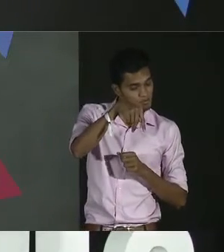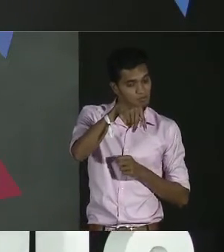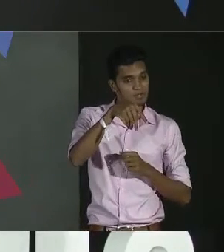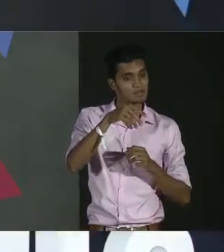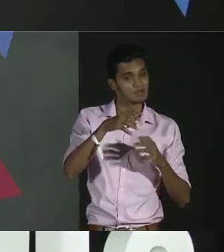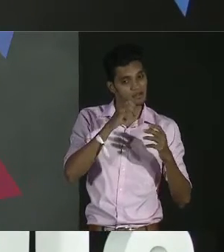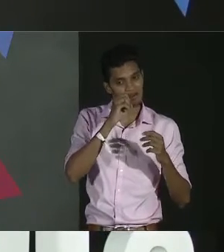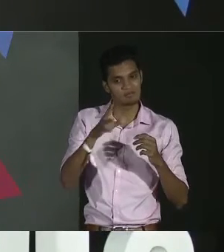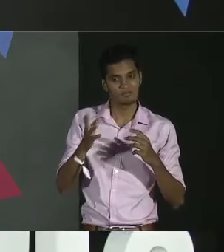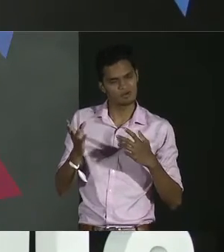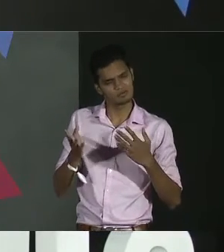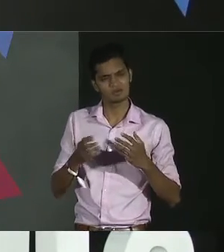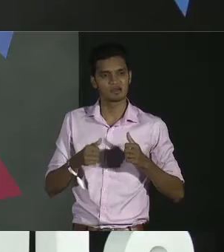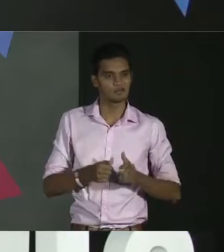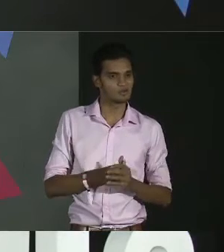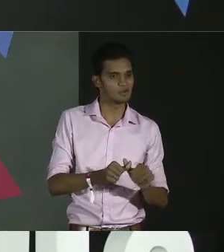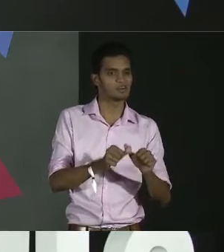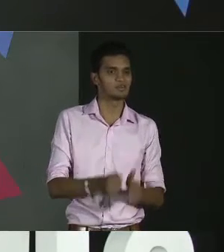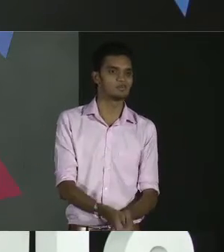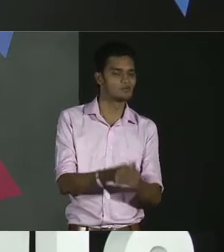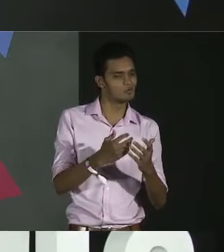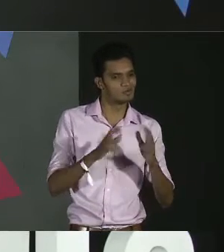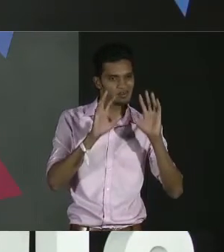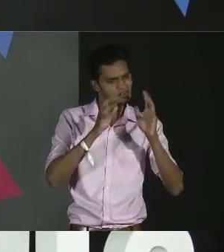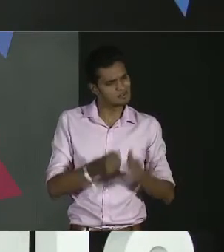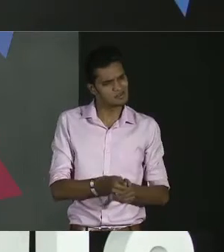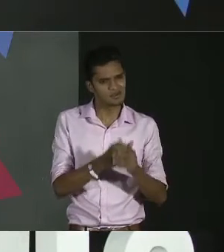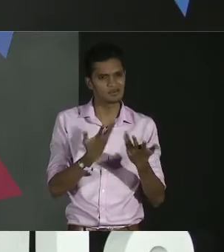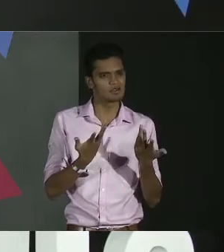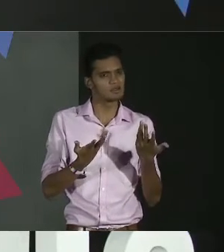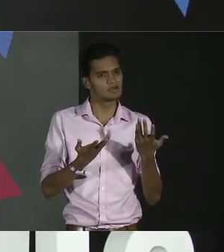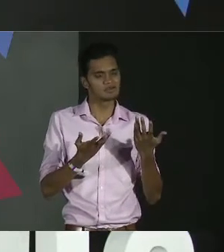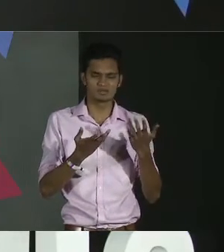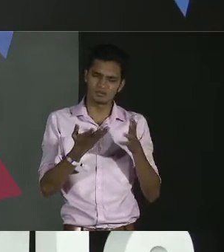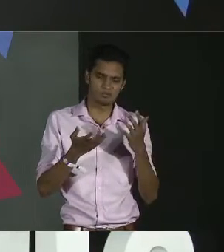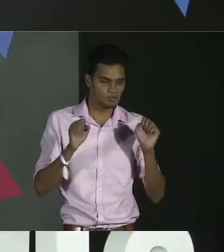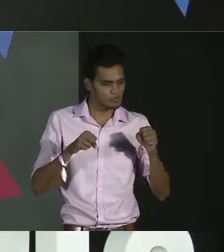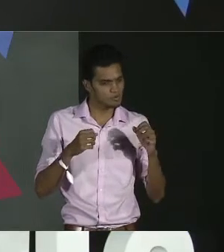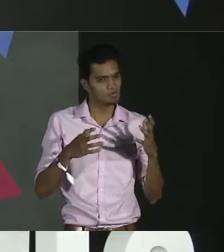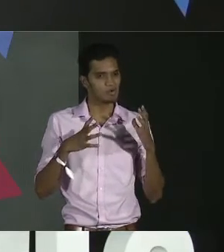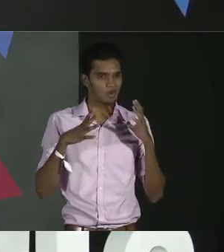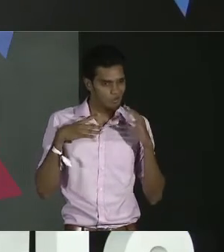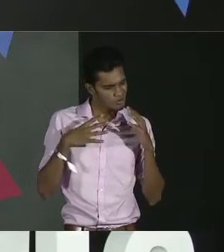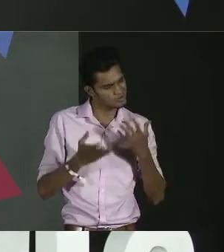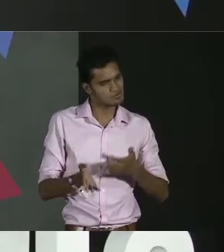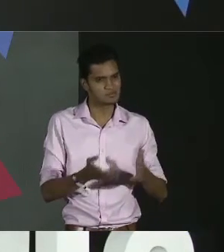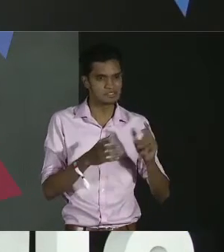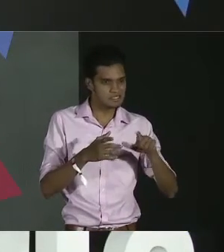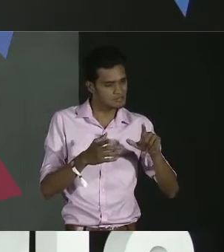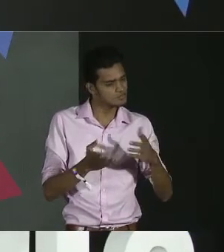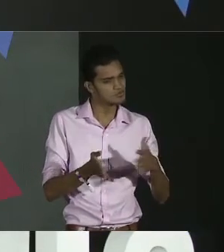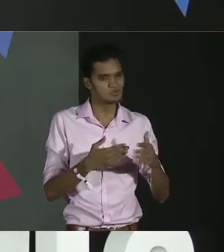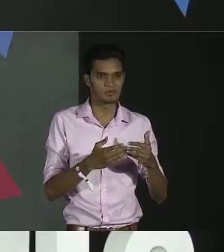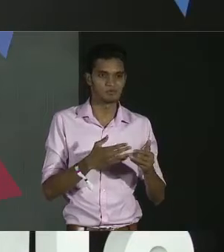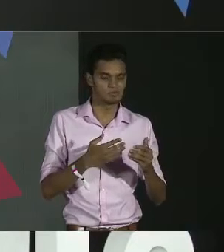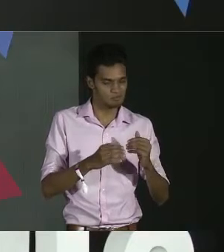it. All I needed was time off, and they gave me time off above and beyond normal so that I could train and compete.